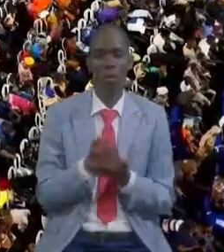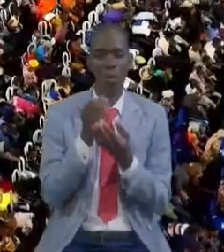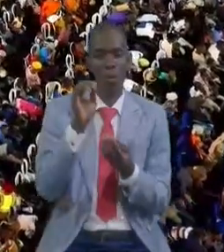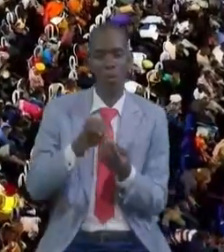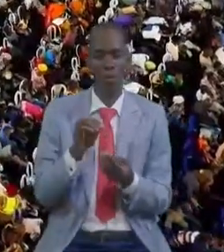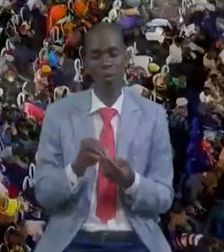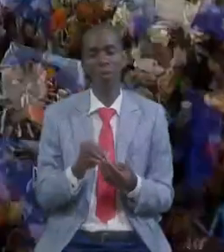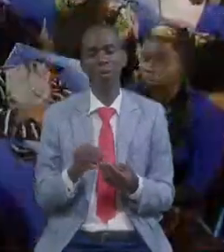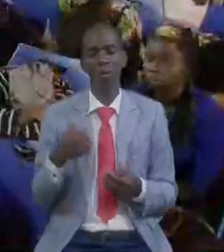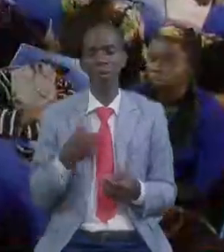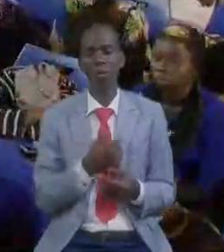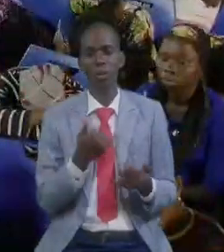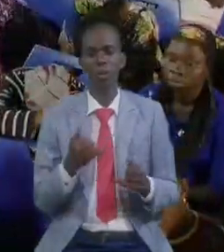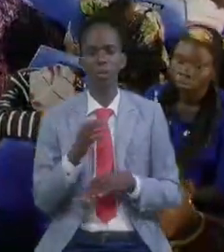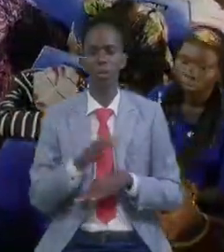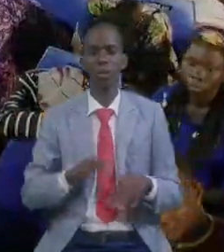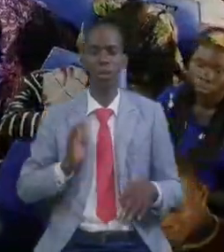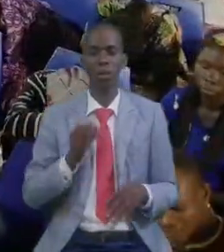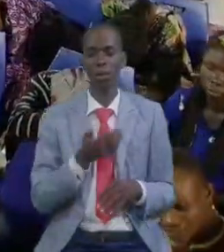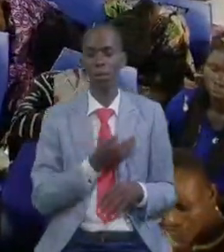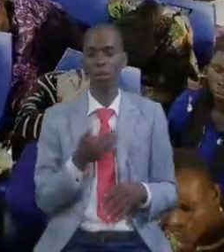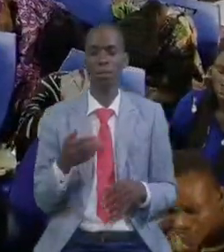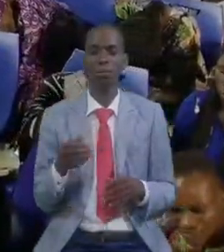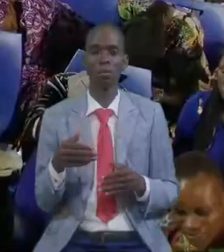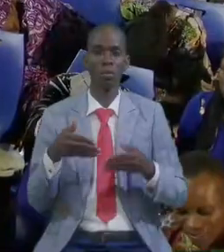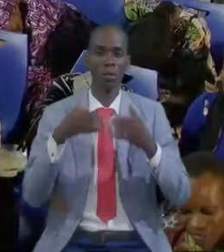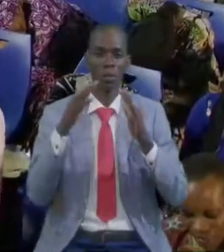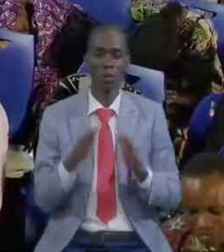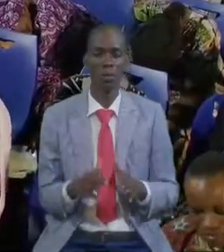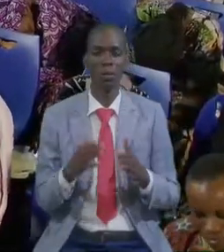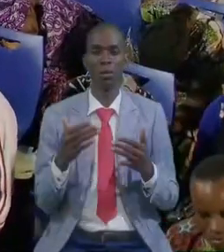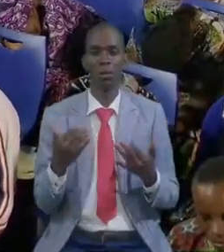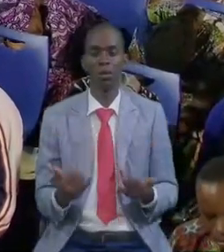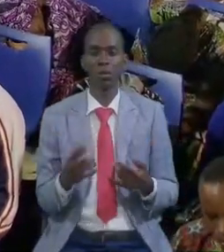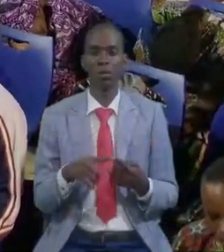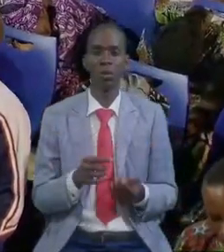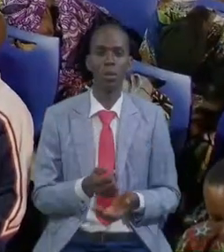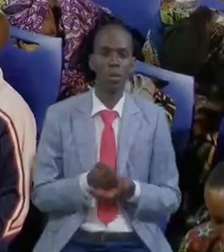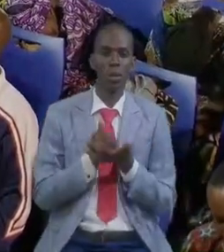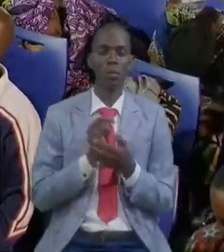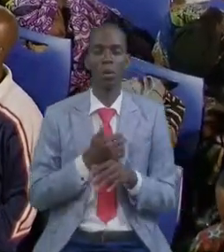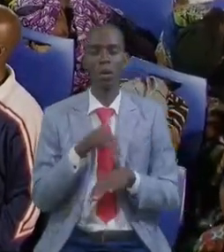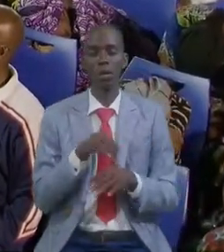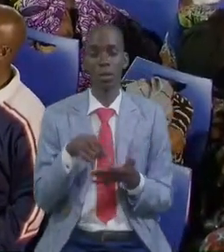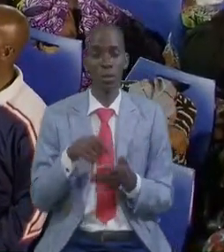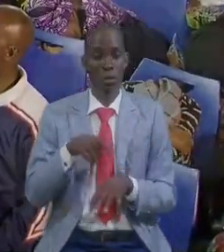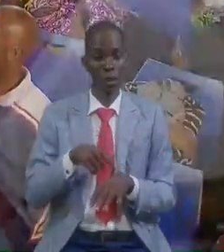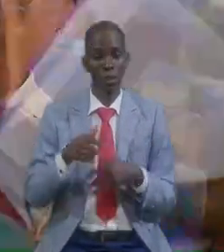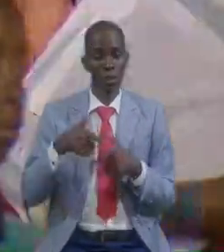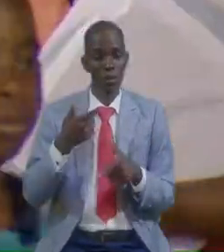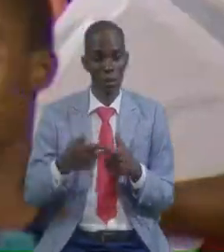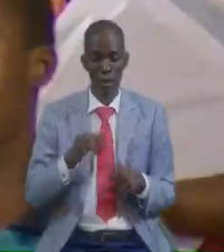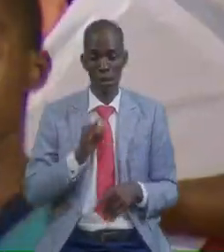our officiating overseer to help us at this time. Then I'll come back, and